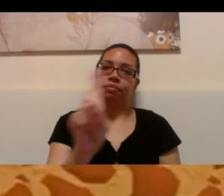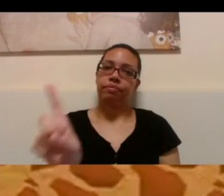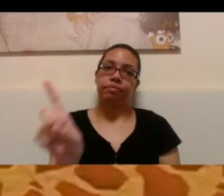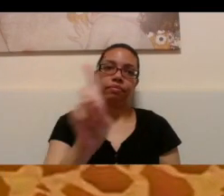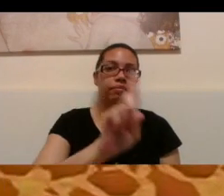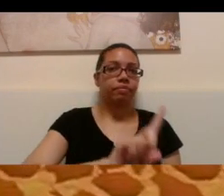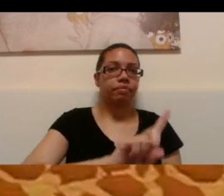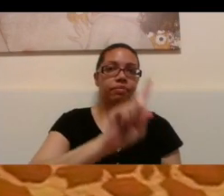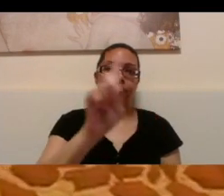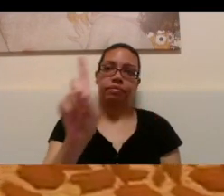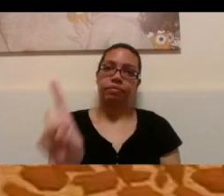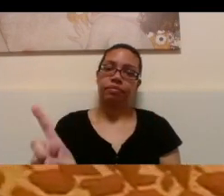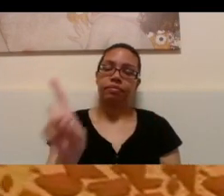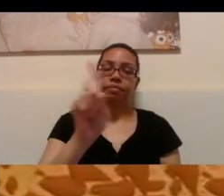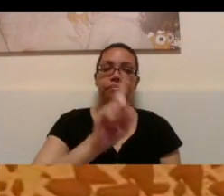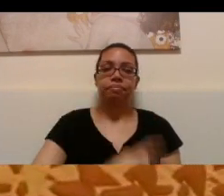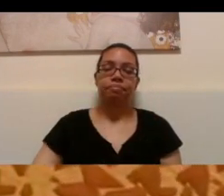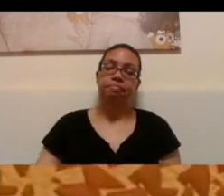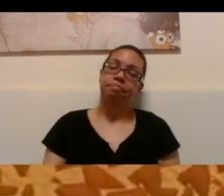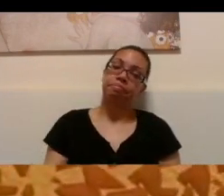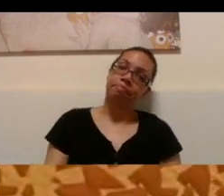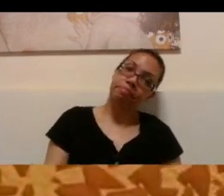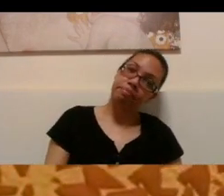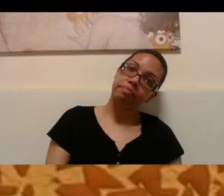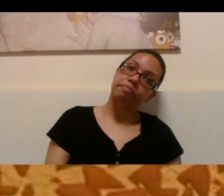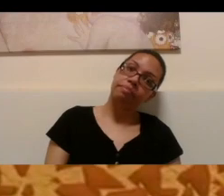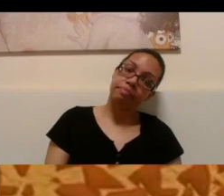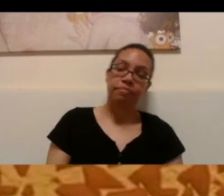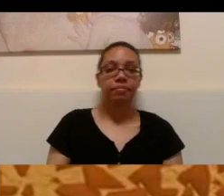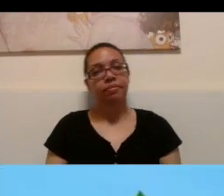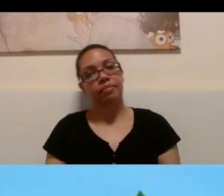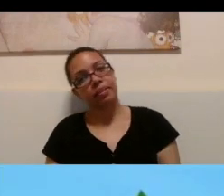men couldn't put Humpty together again.